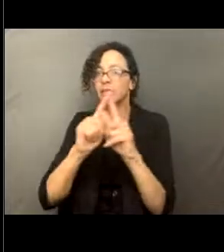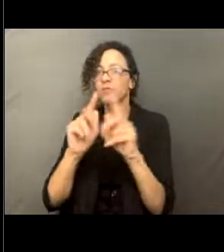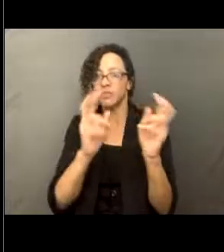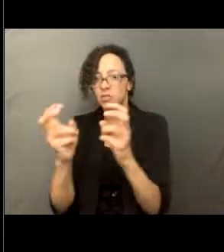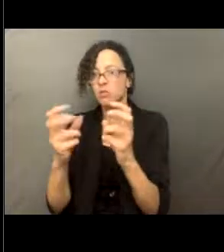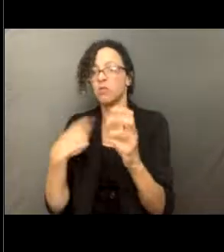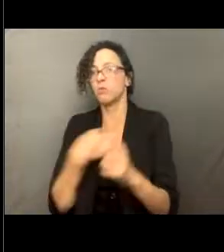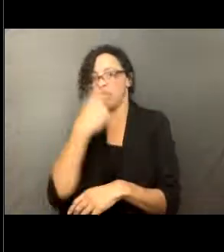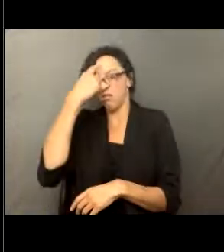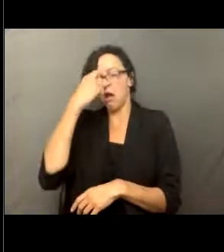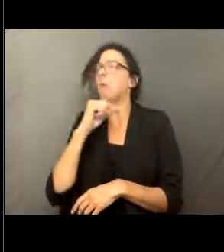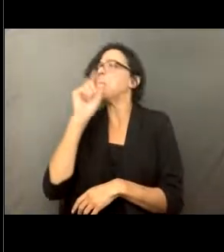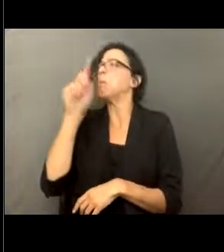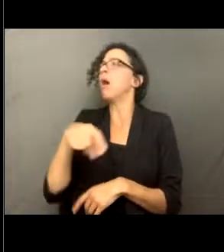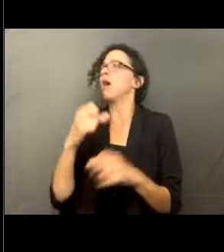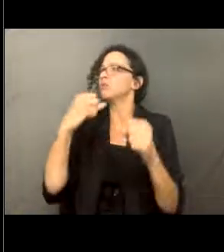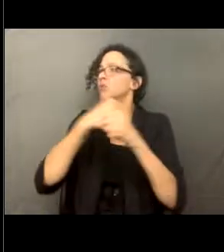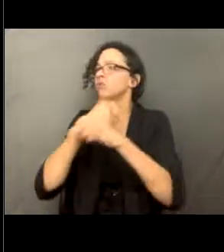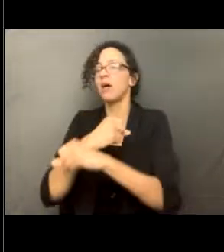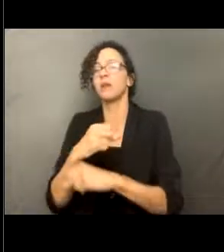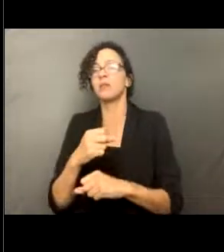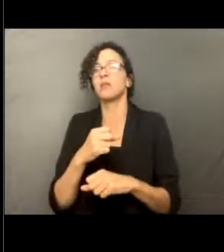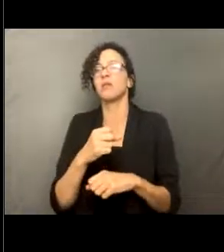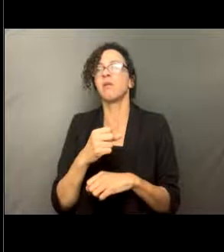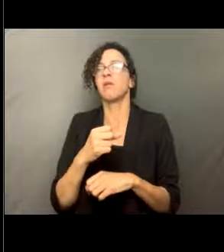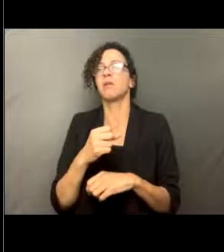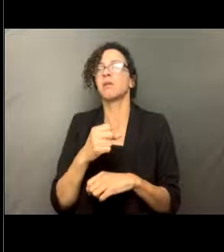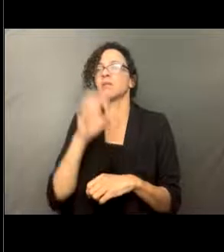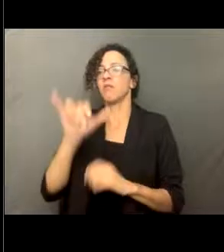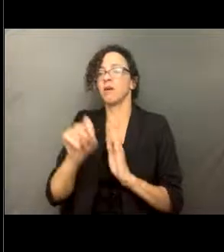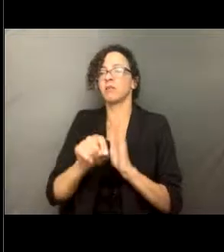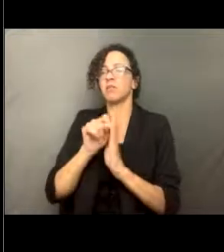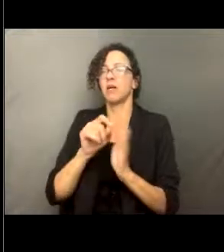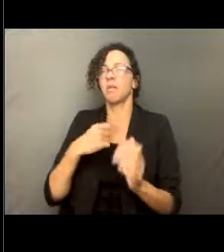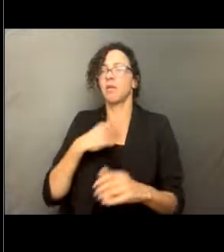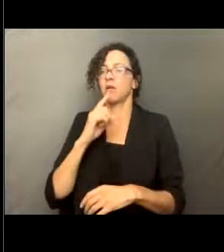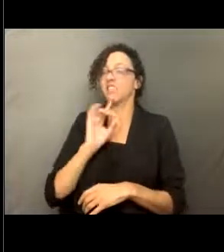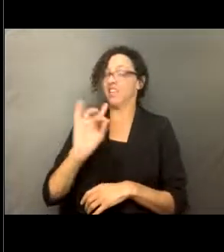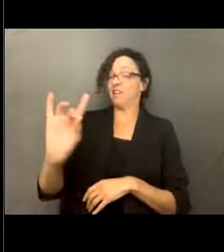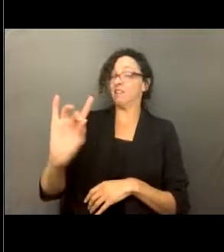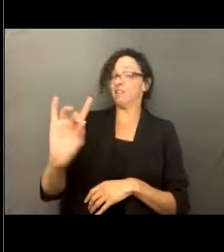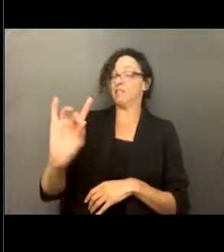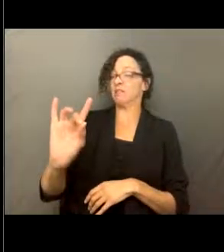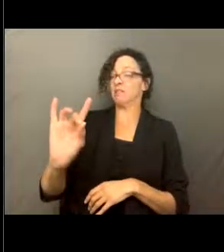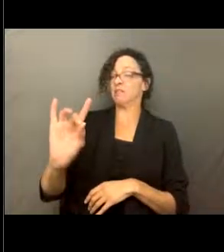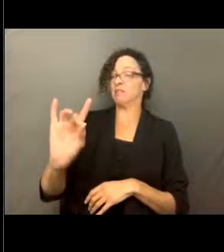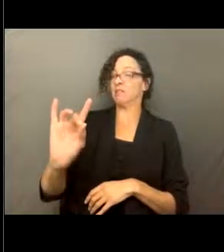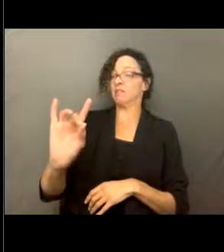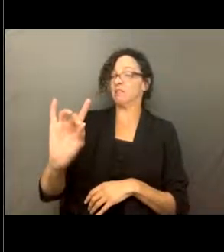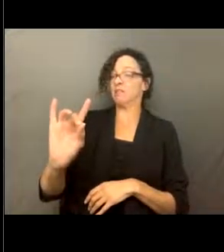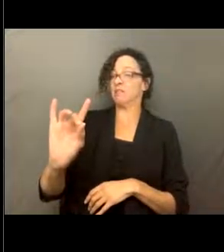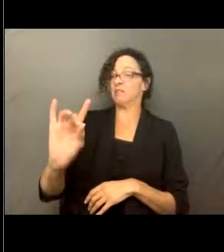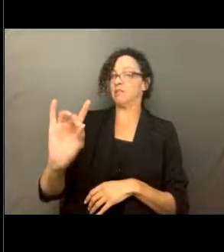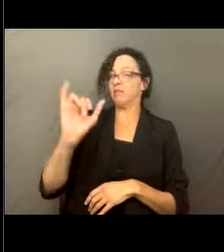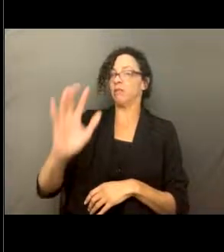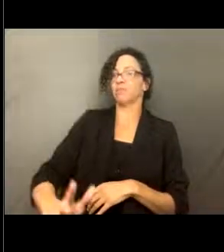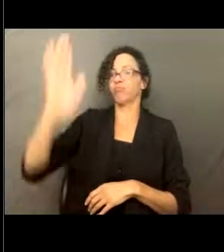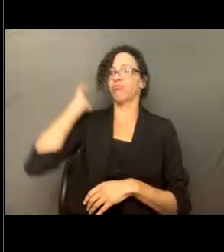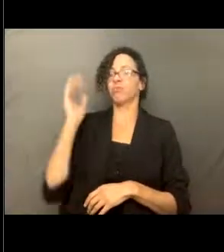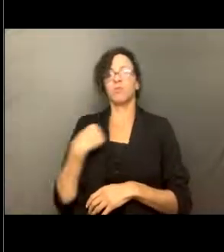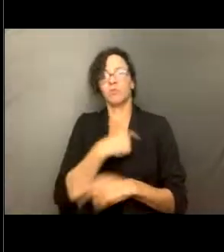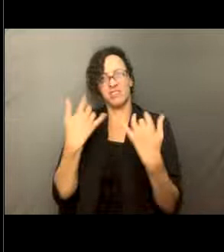fighting. I was 8 years old a long time ago. We're still fighting. So I look forward to engaging with other representatives throughout